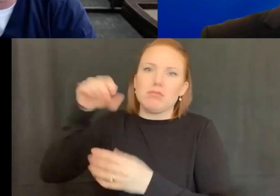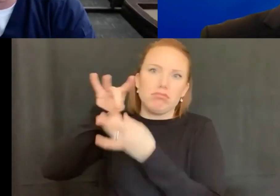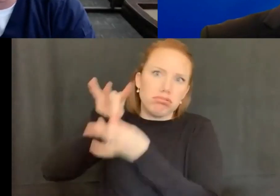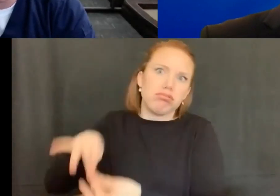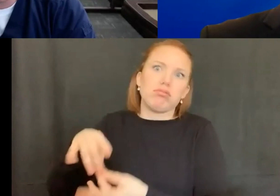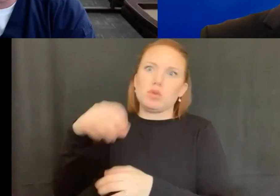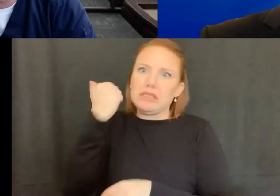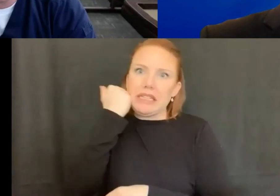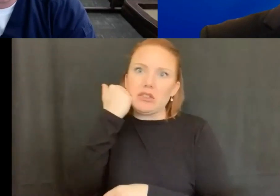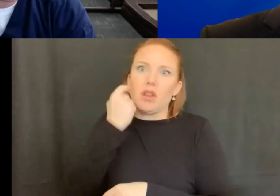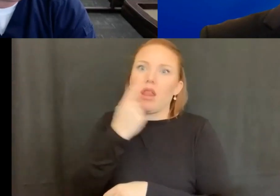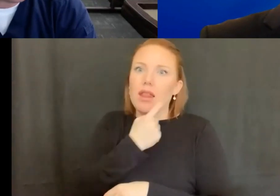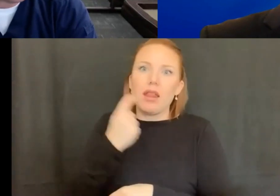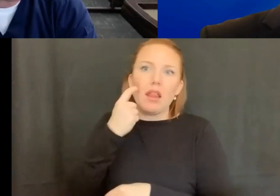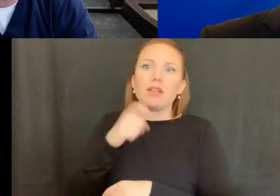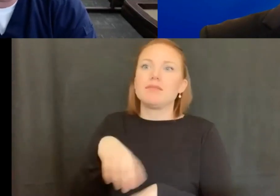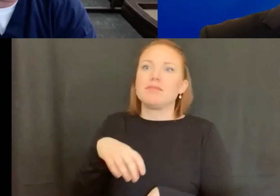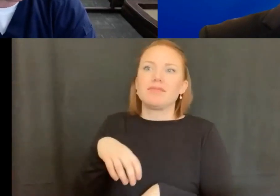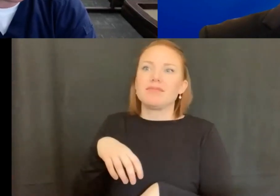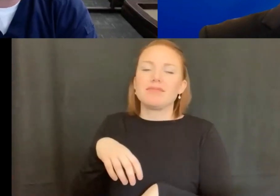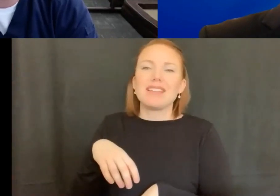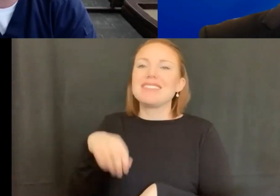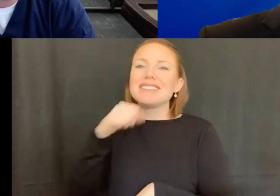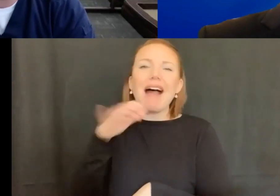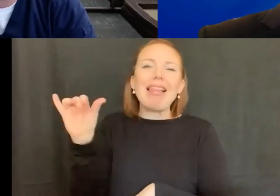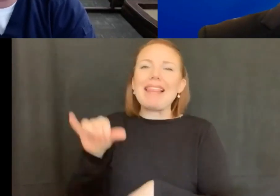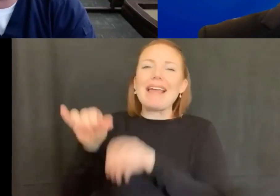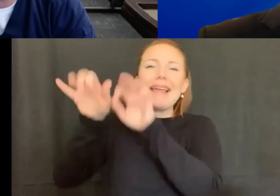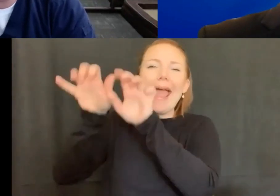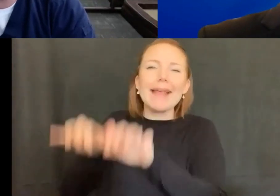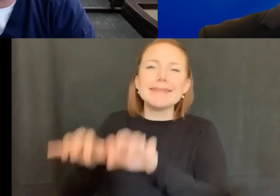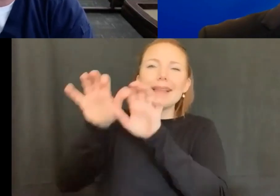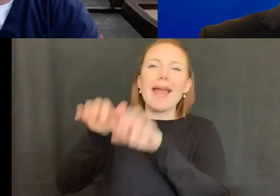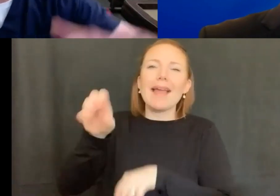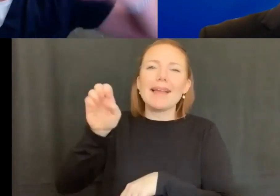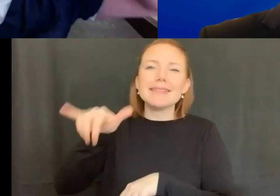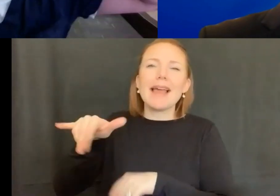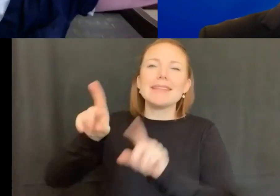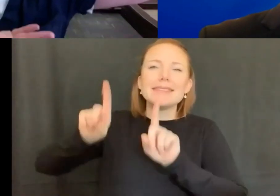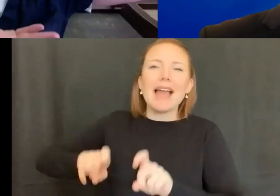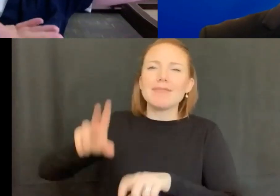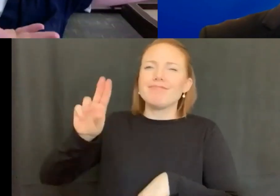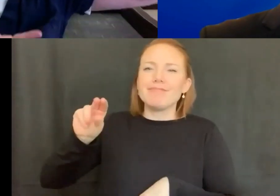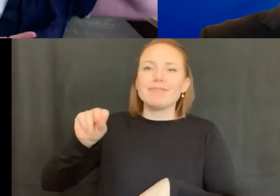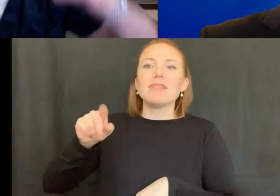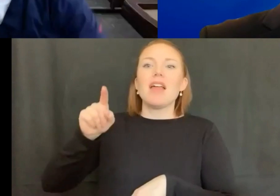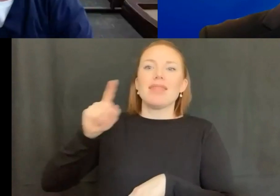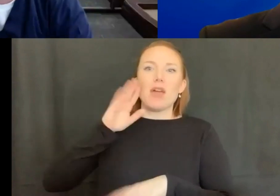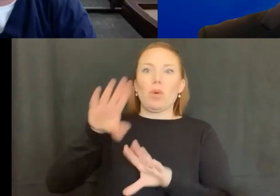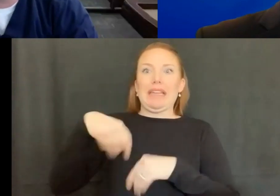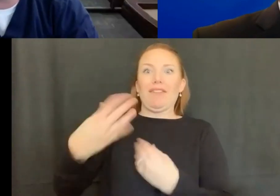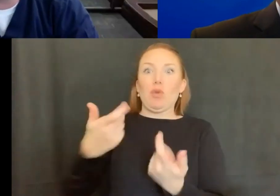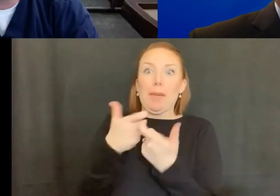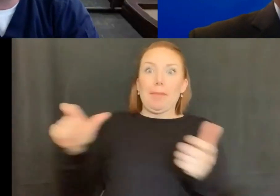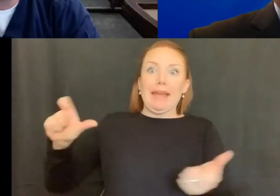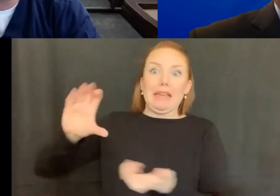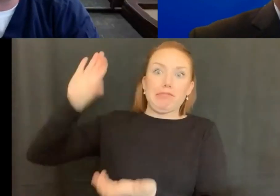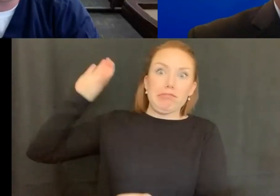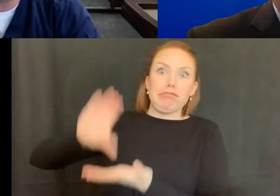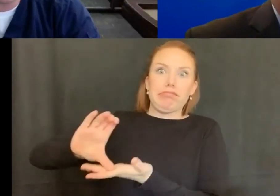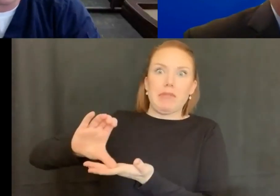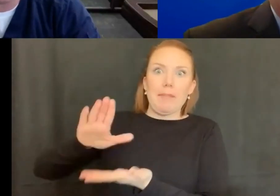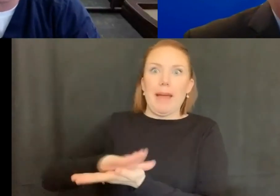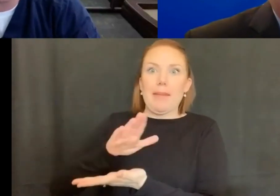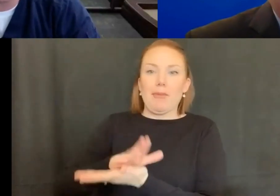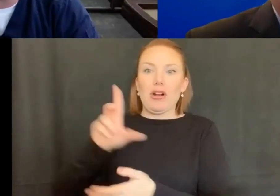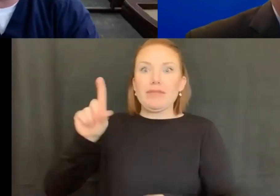It's not so many like essay based tests and that sort of thing. They're going to extend your big stack of data